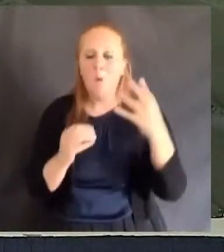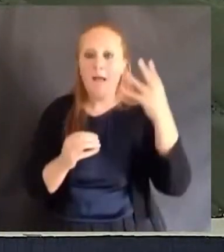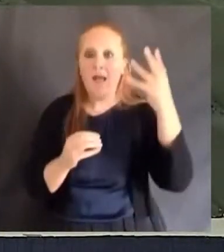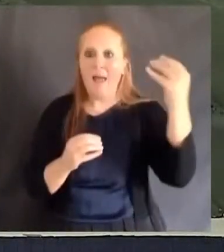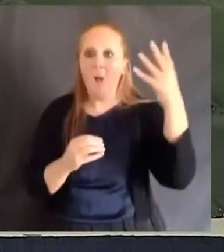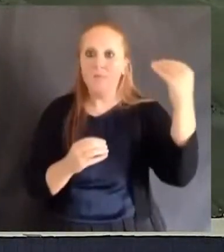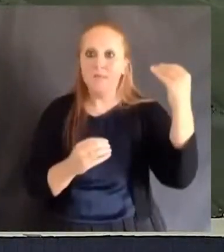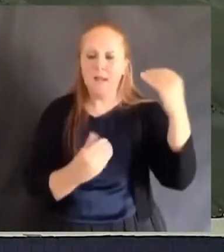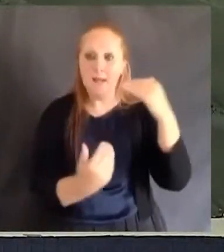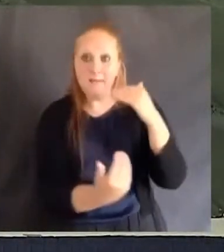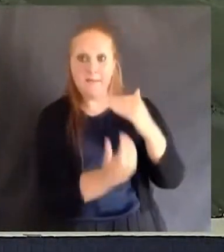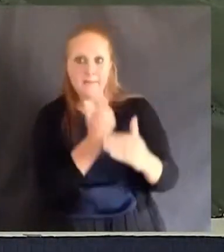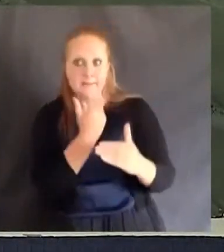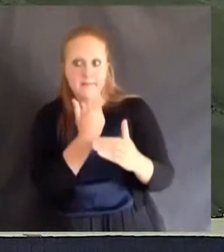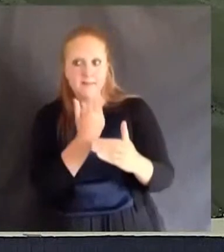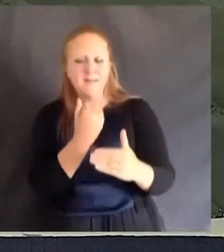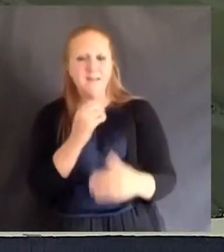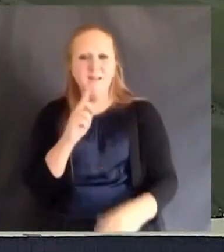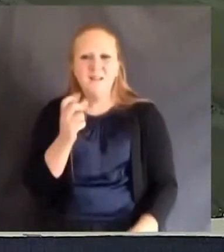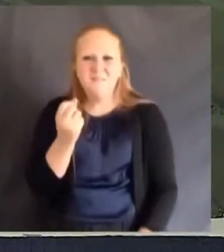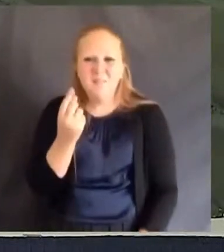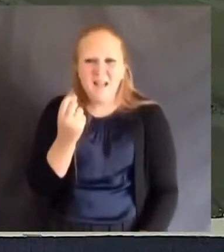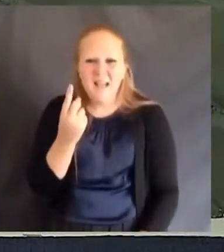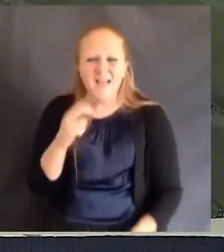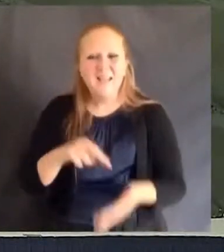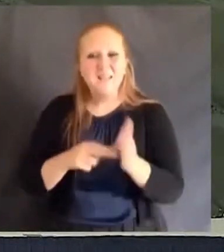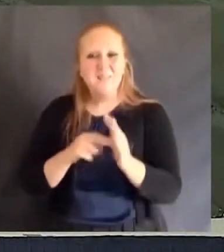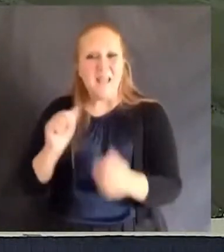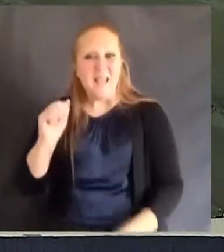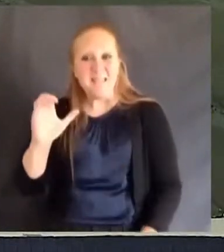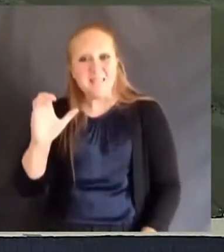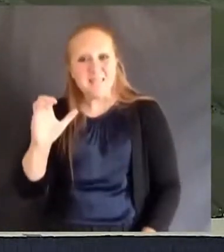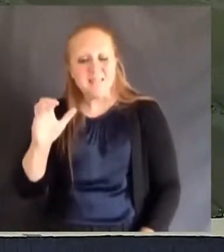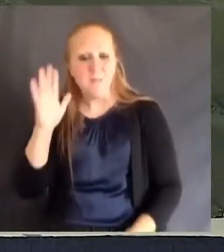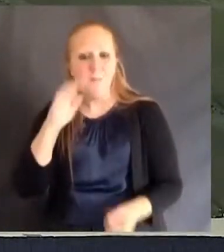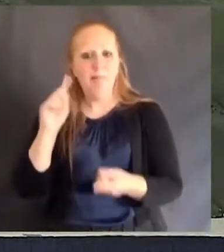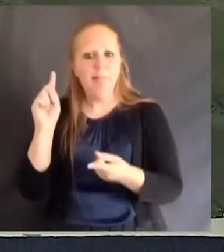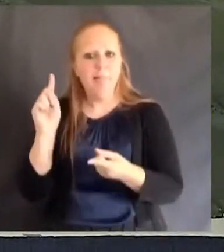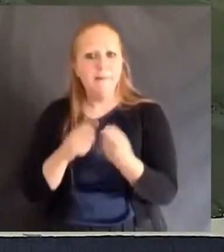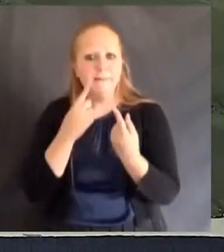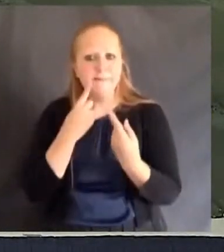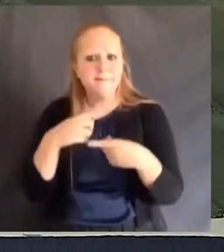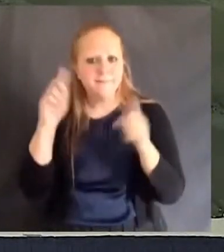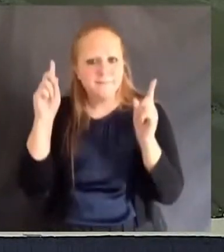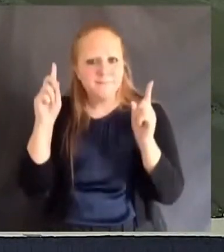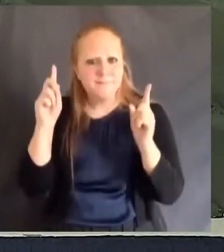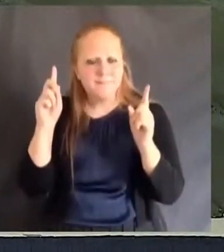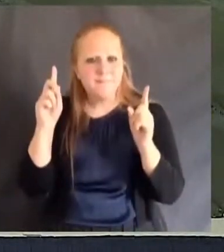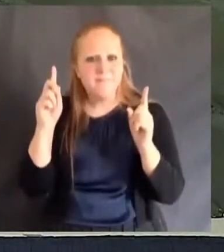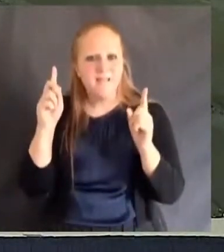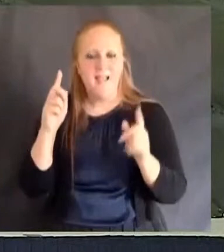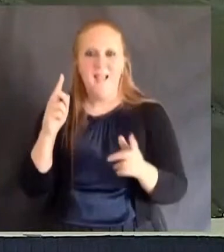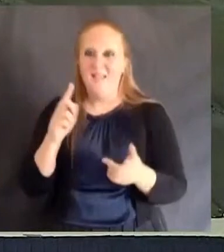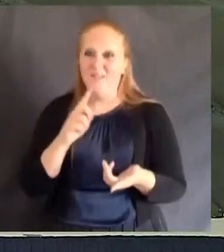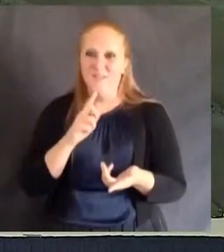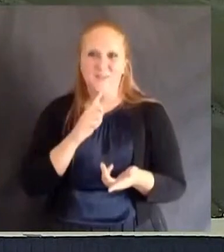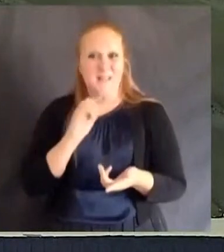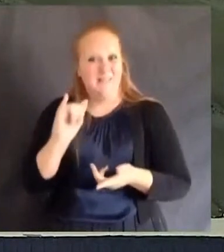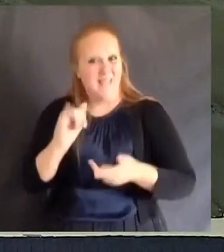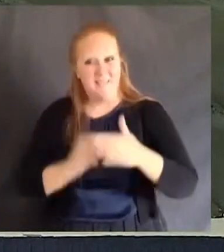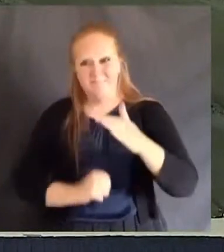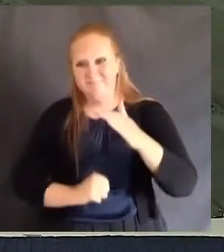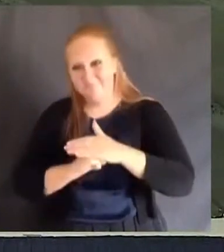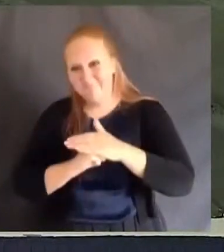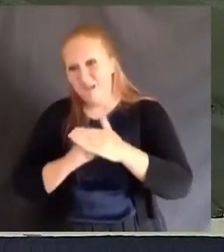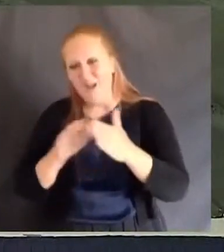conditioner doesn't work as effectively. And that's what we're looking at. And I have now exhausted my knowledge of